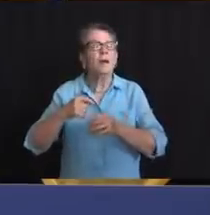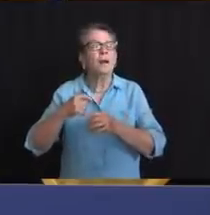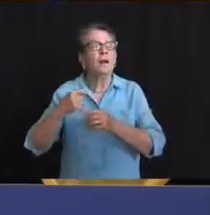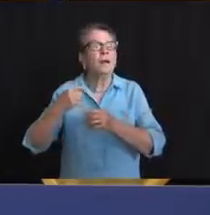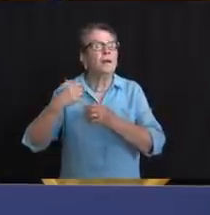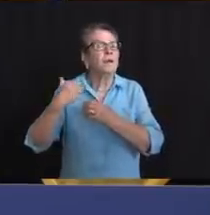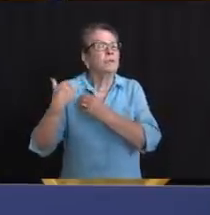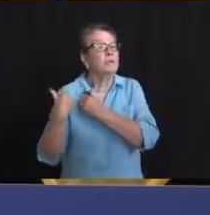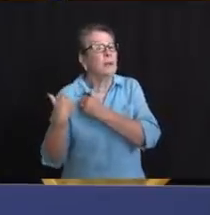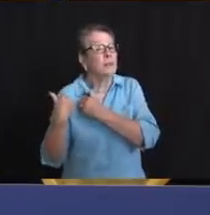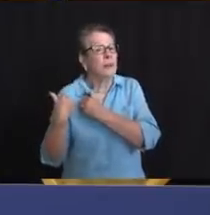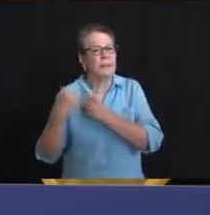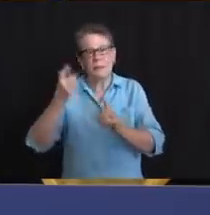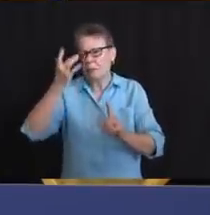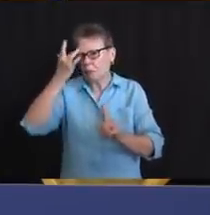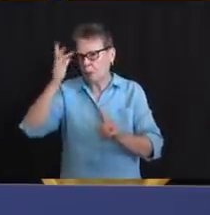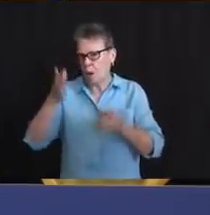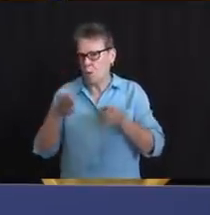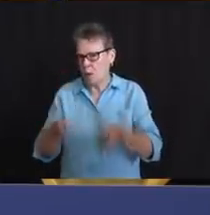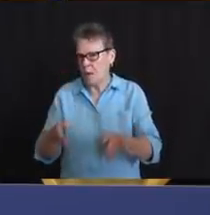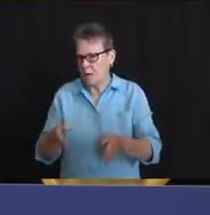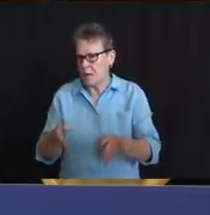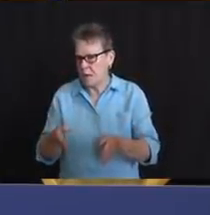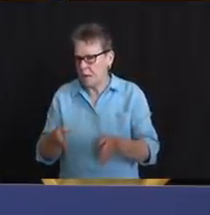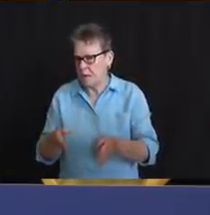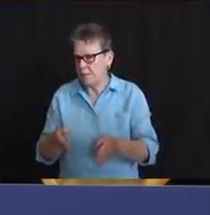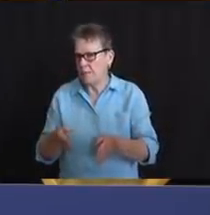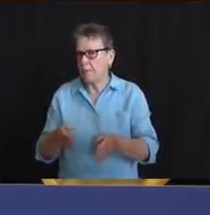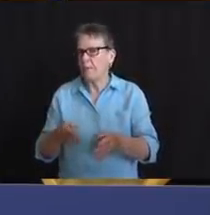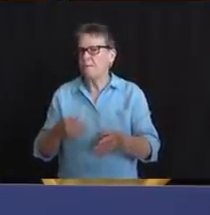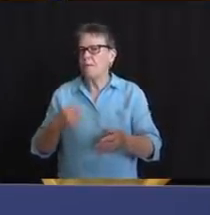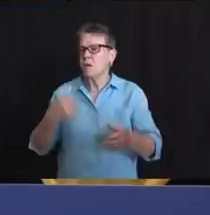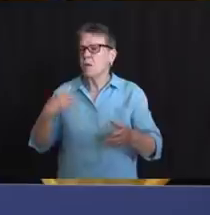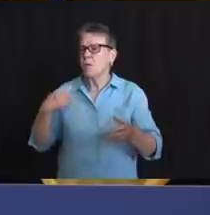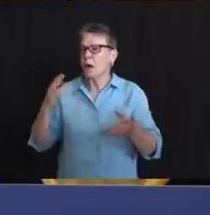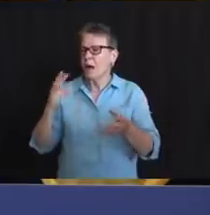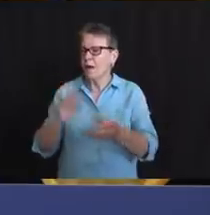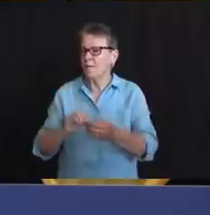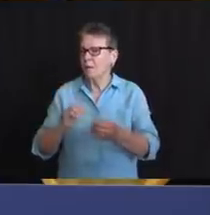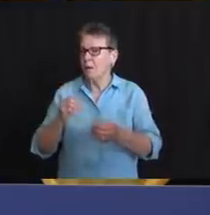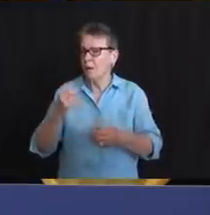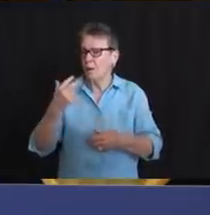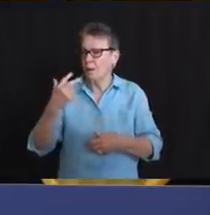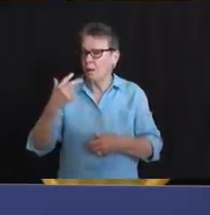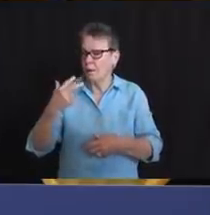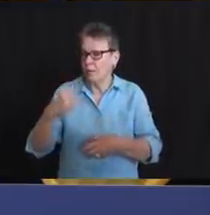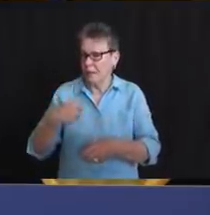inequities, that this virus is unearthed, and that we do it in a way that both